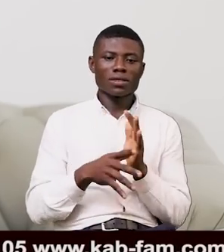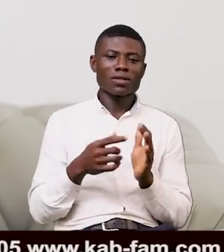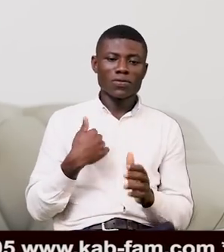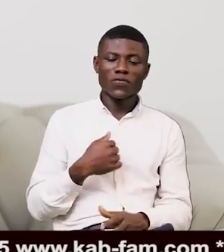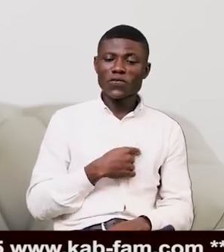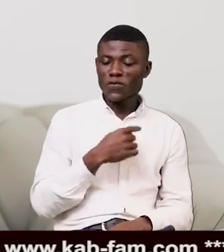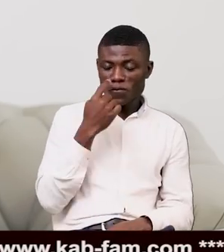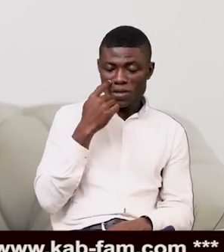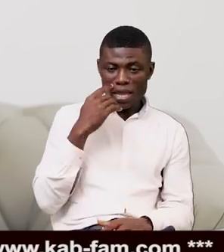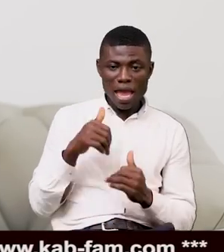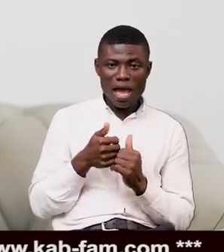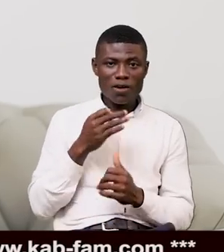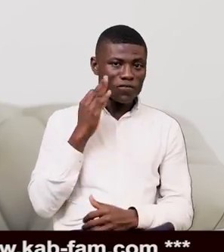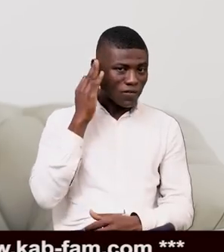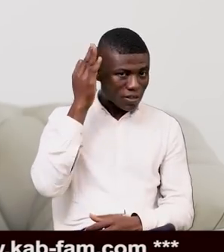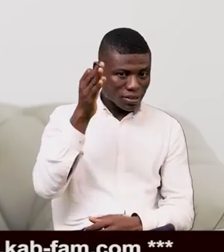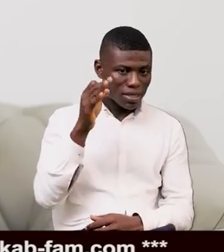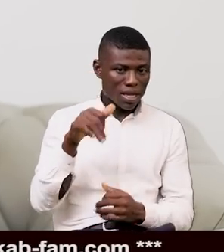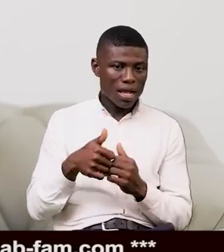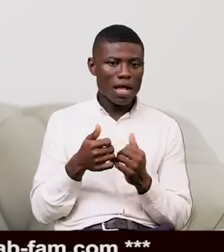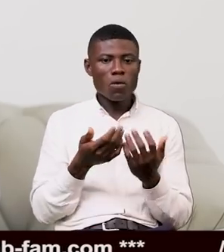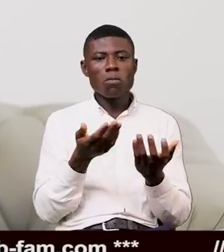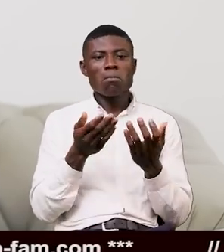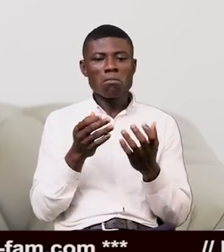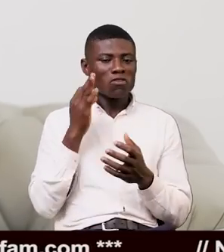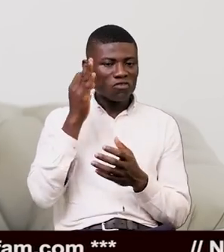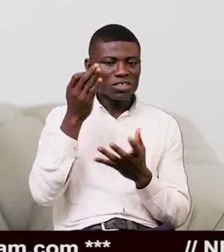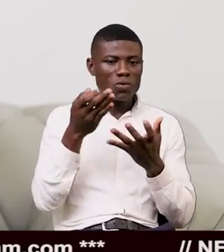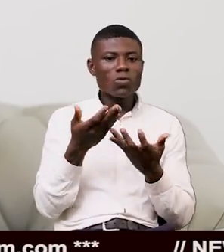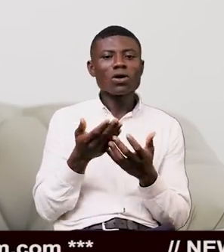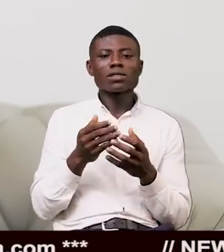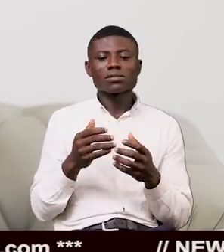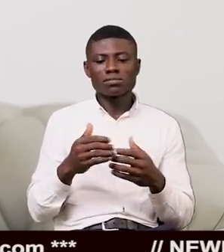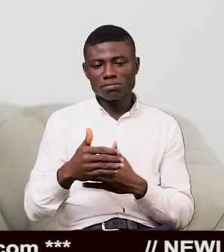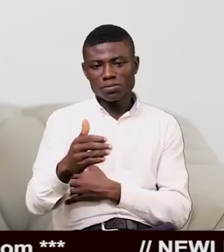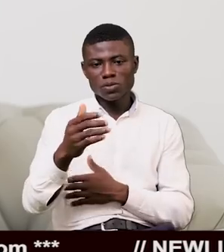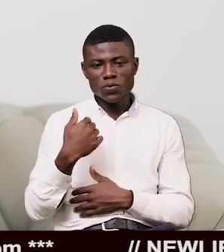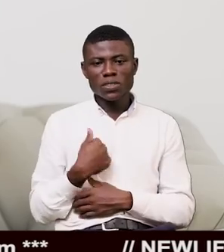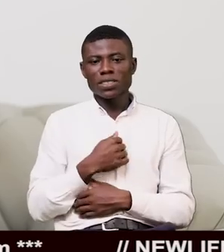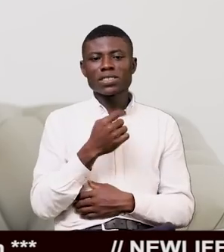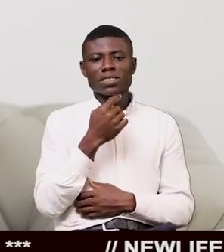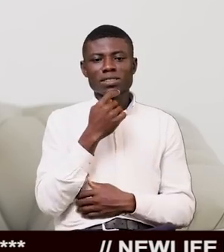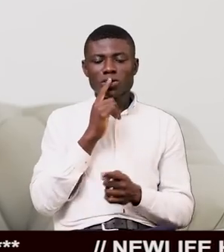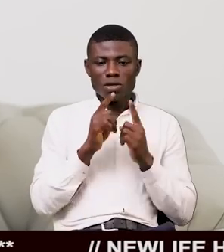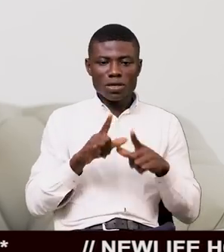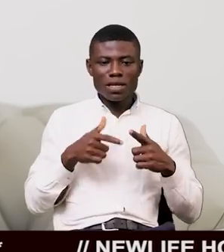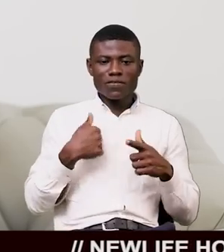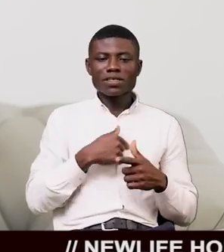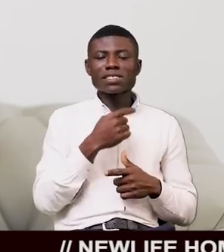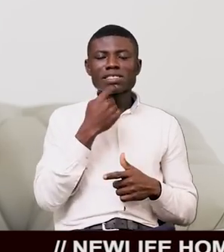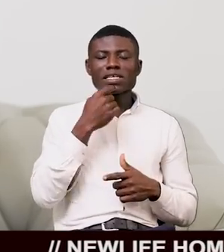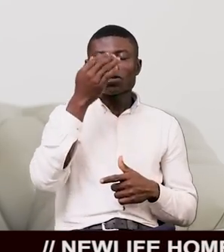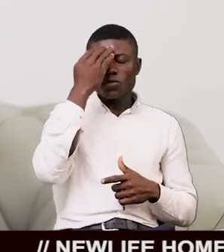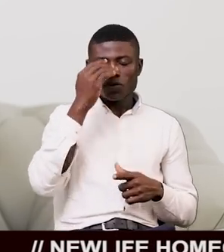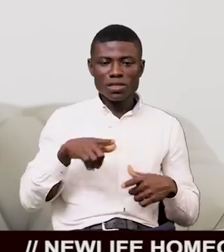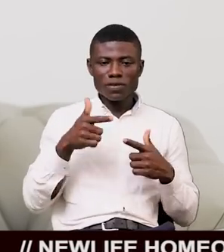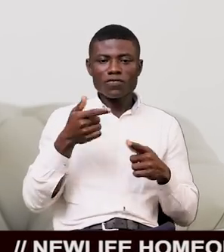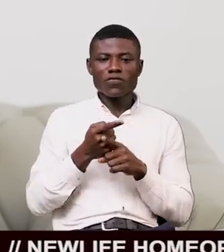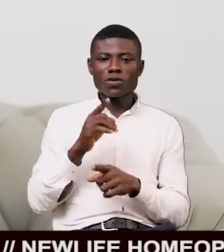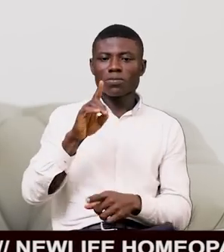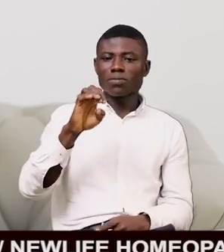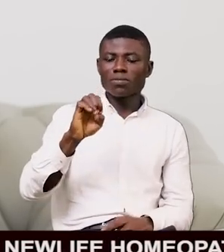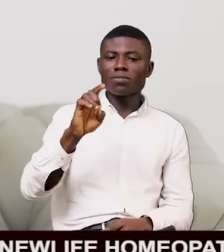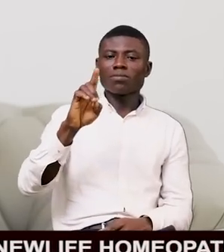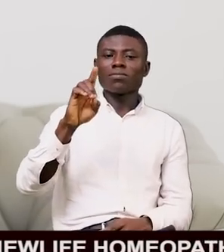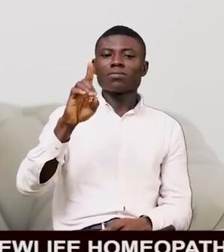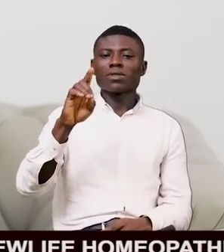hawa omo future no Ombese echo. You are not be shame before for a few. May I talk like I say no and live well. And if you're in this home and